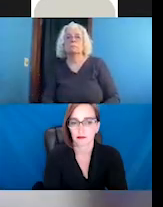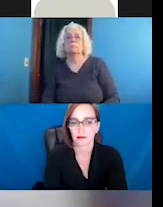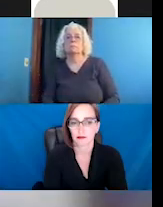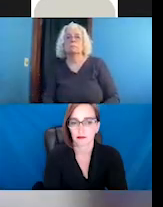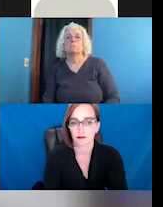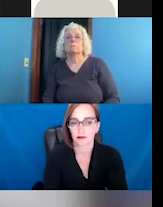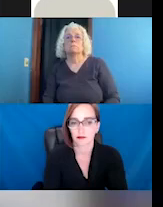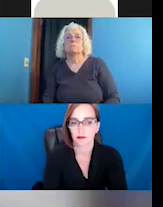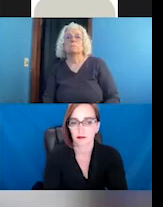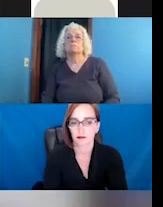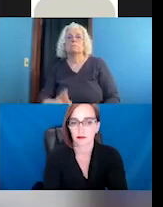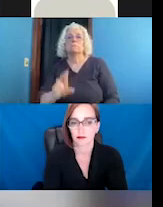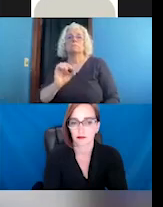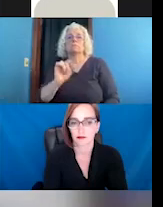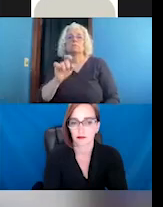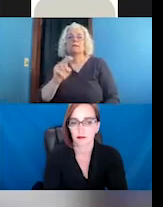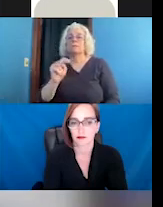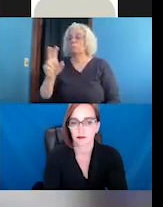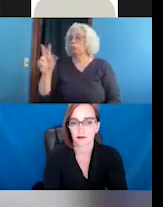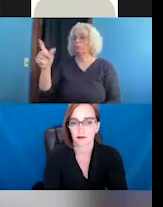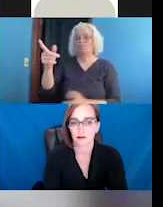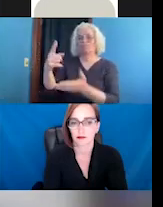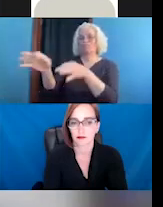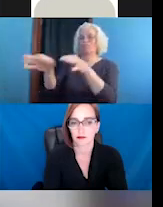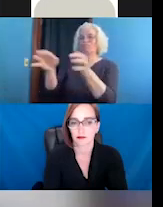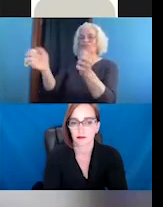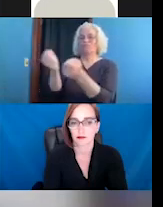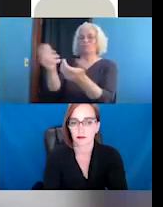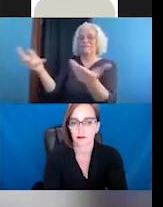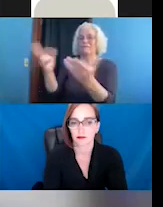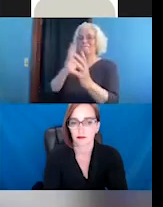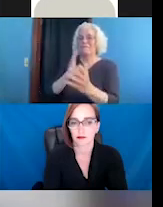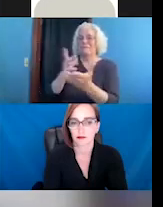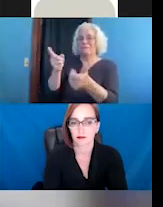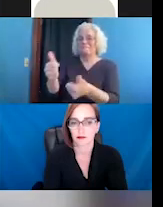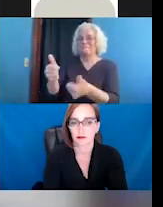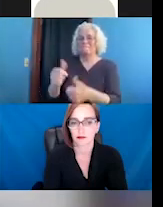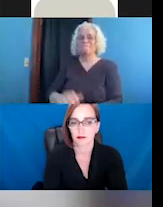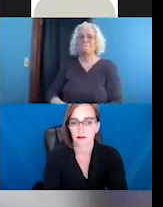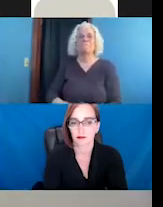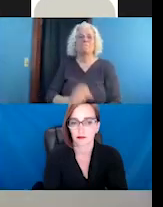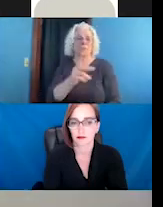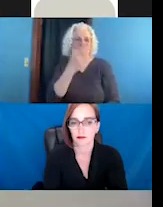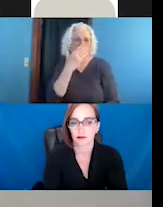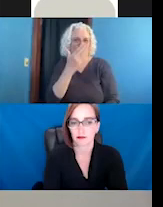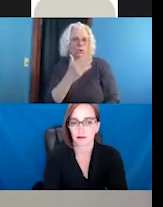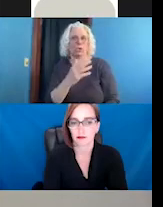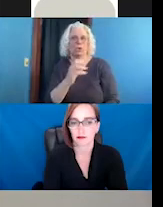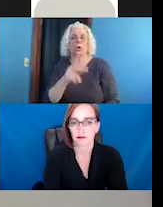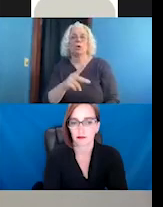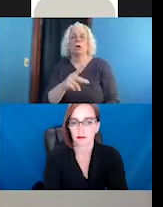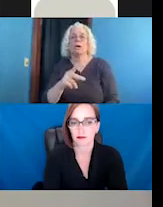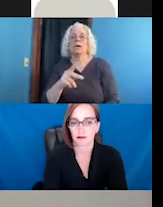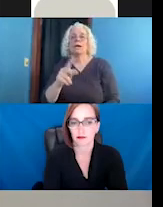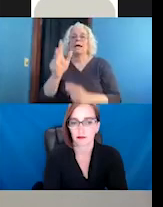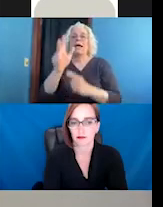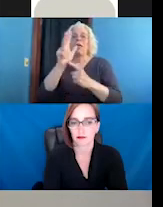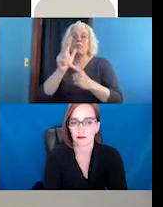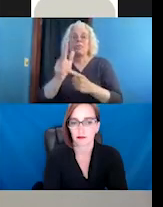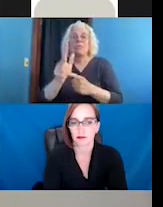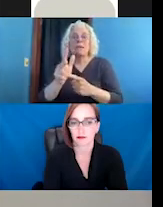No, I think you've covered it very well. Great, great. All right, you get three minutes of your life